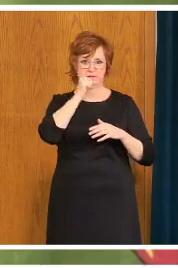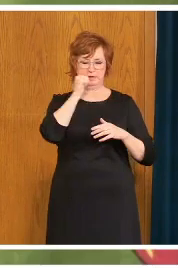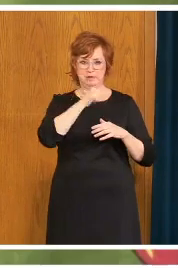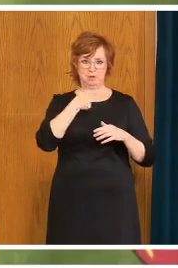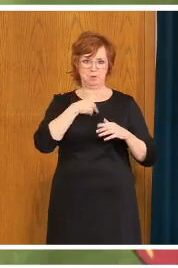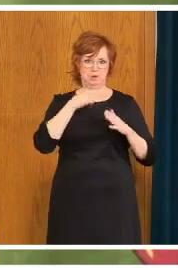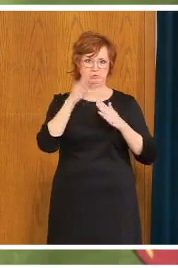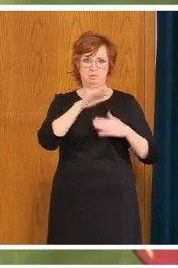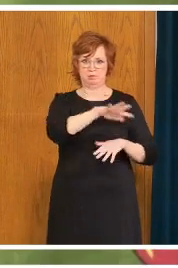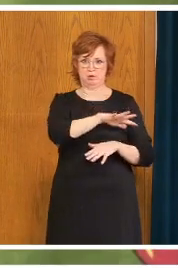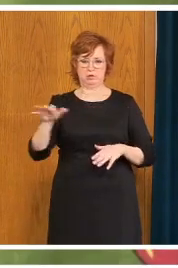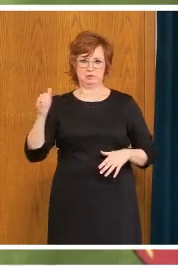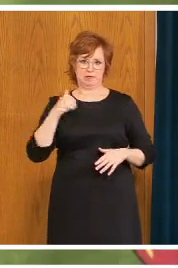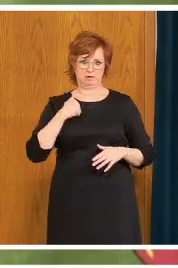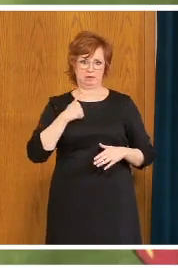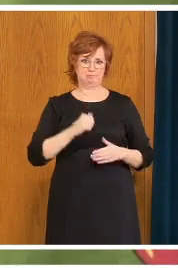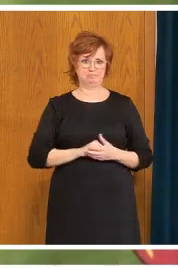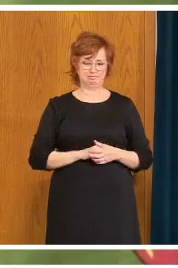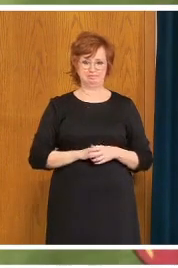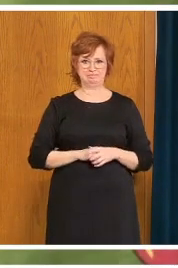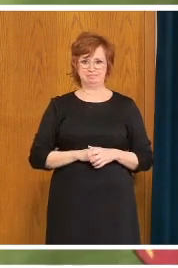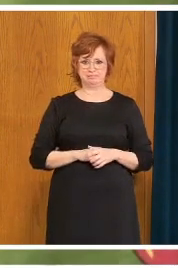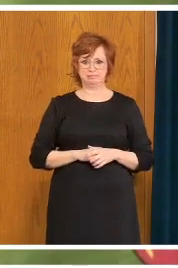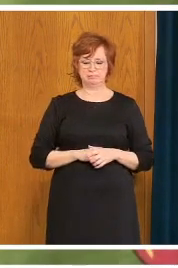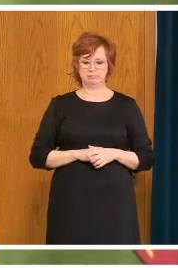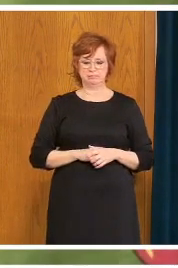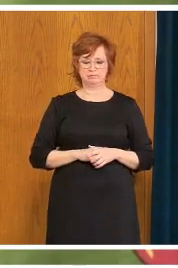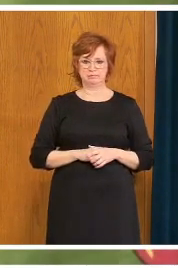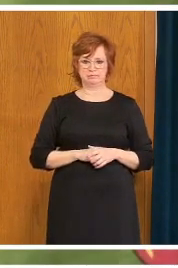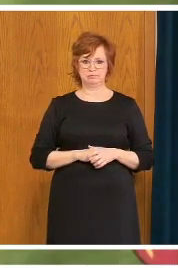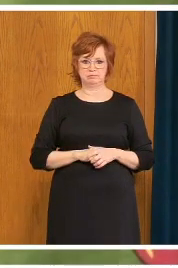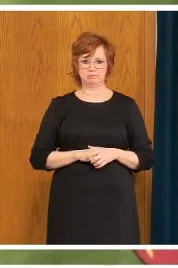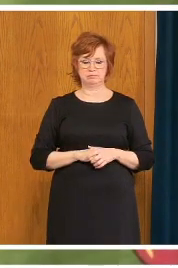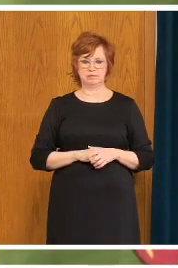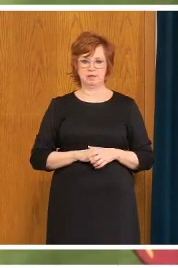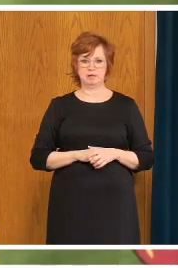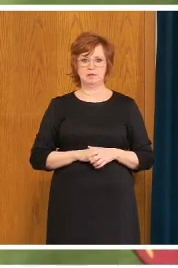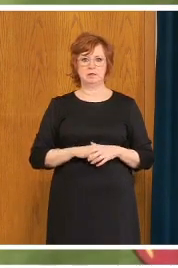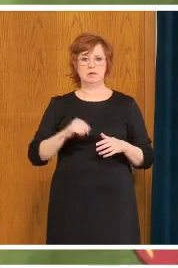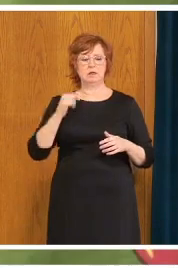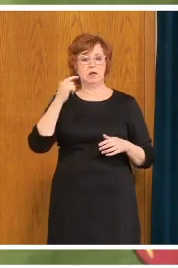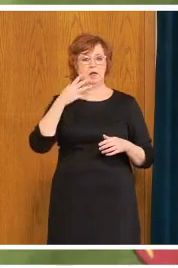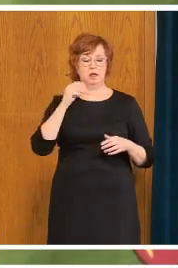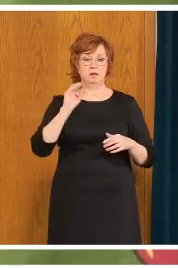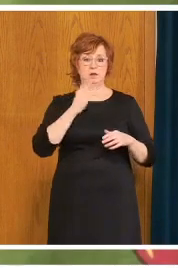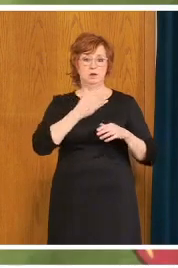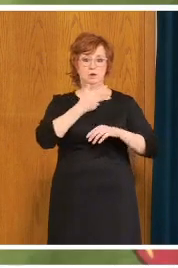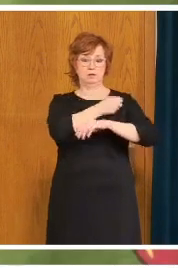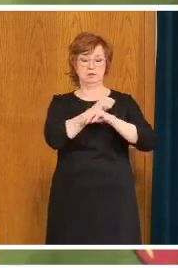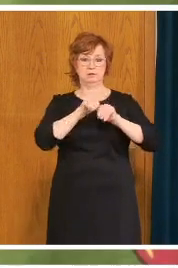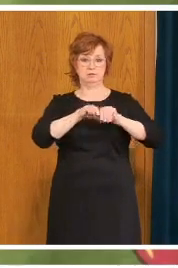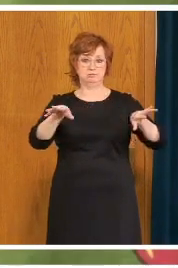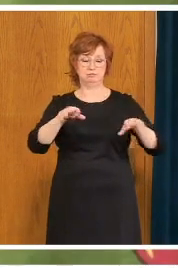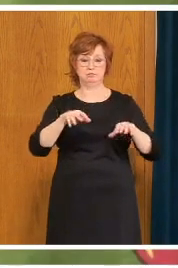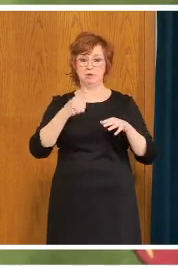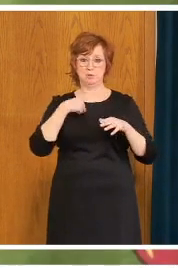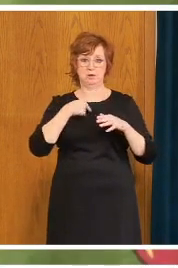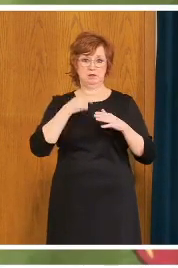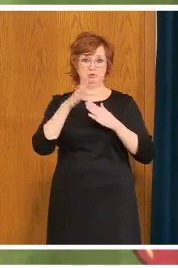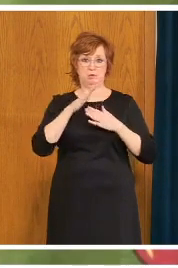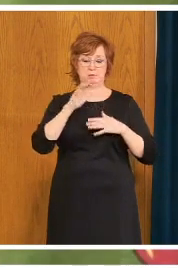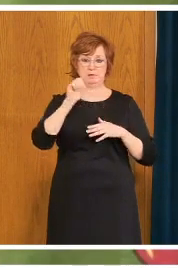some areas of our vaccine rollout, we're in the top 10 in the world. Take our next question on the phone